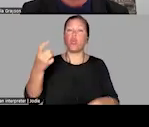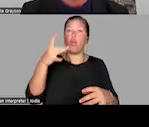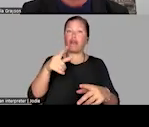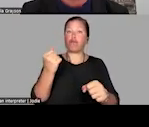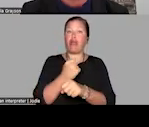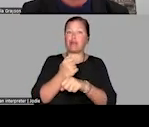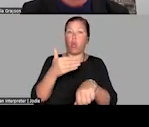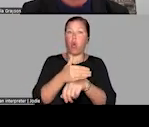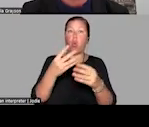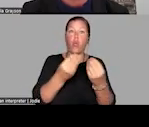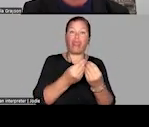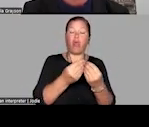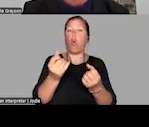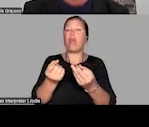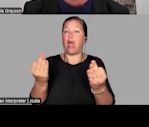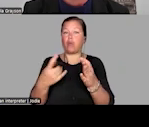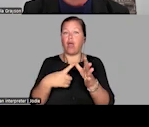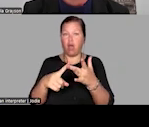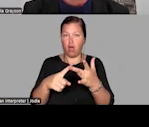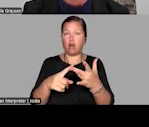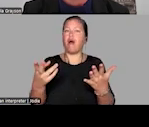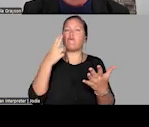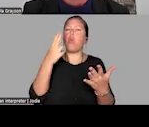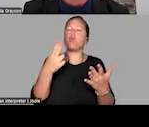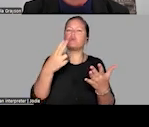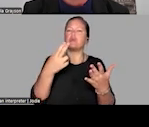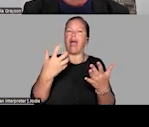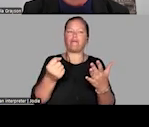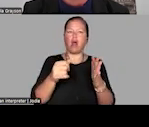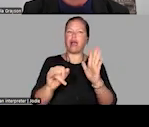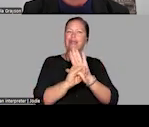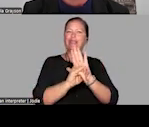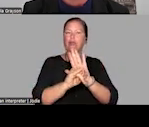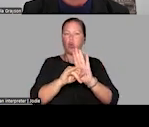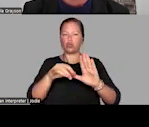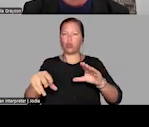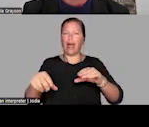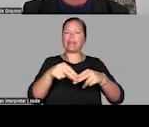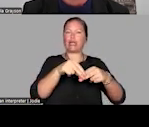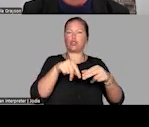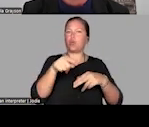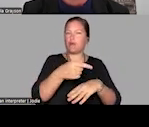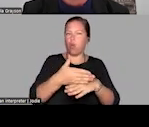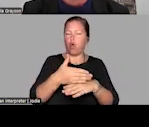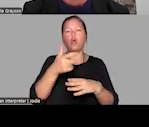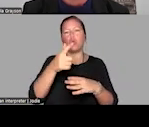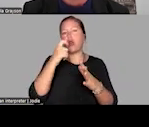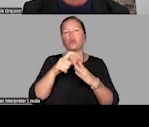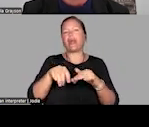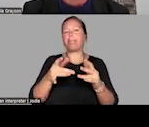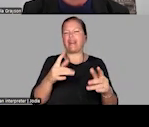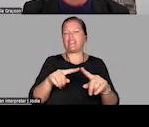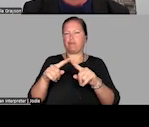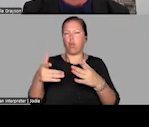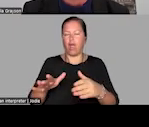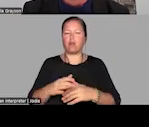work with AI or without AI, of course, you have some identity you want to attach to this piece of work. There are many ways to attach that. And sometimes you